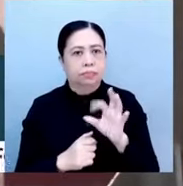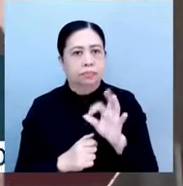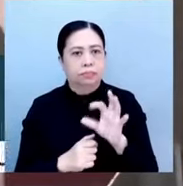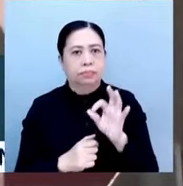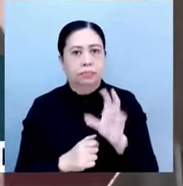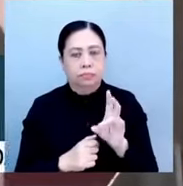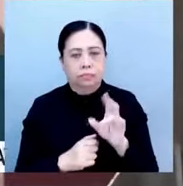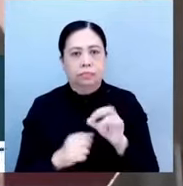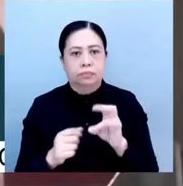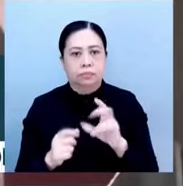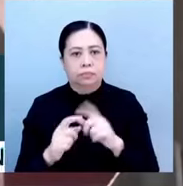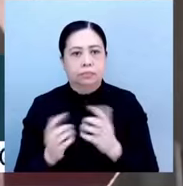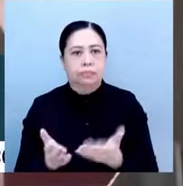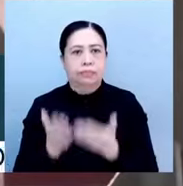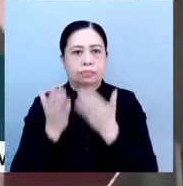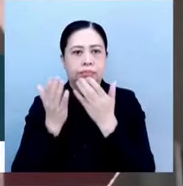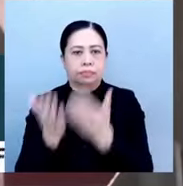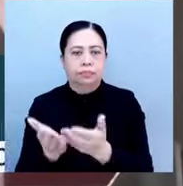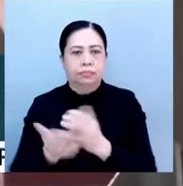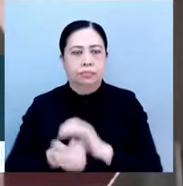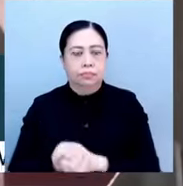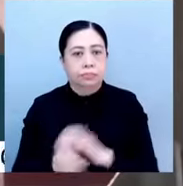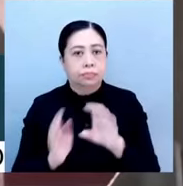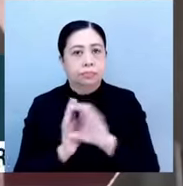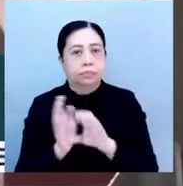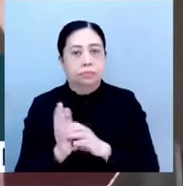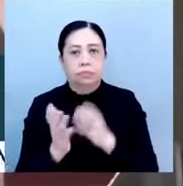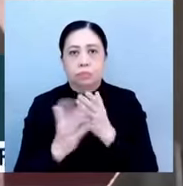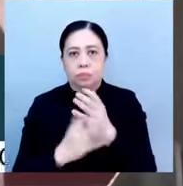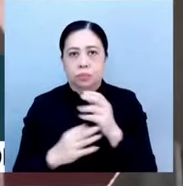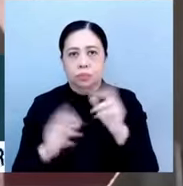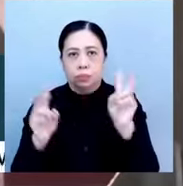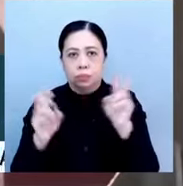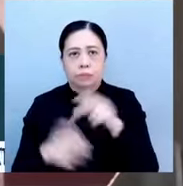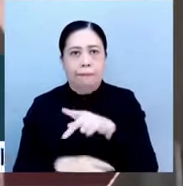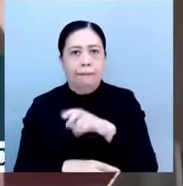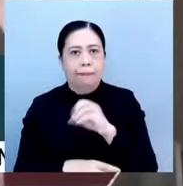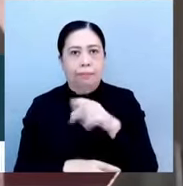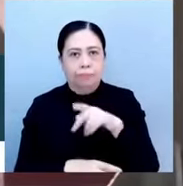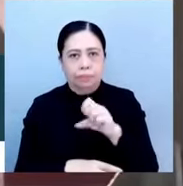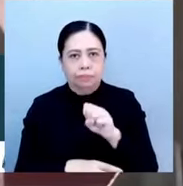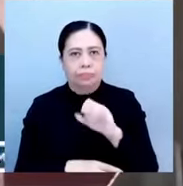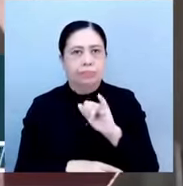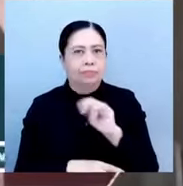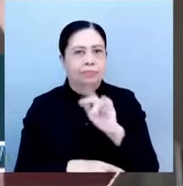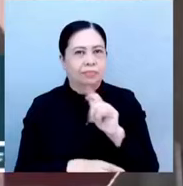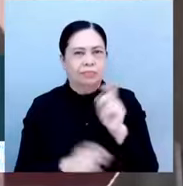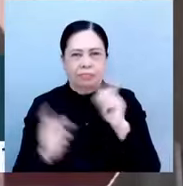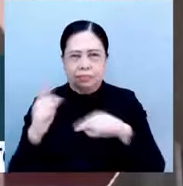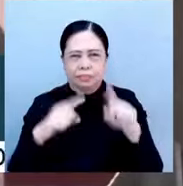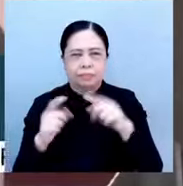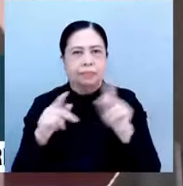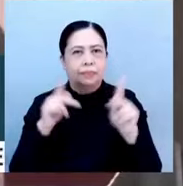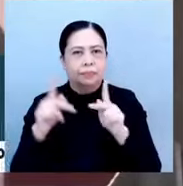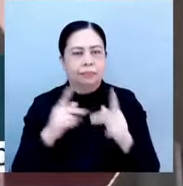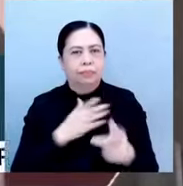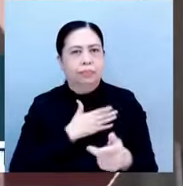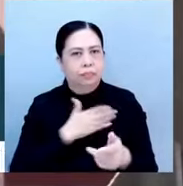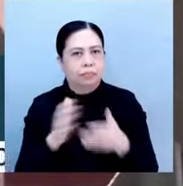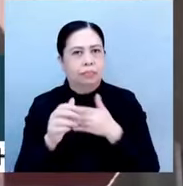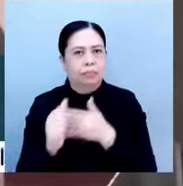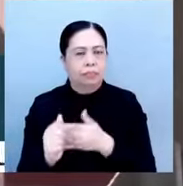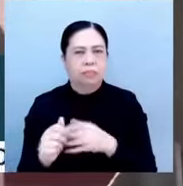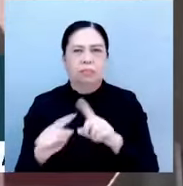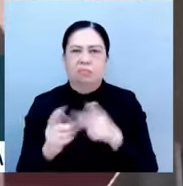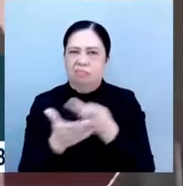it attempted to amend the Constitution via People's Initiative. The group, however, failed to achieve its target to transform